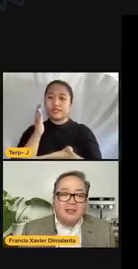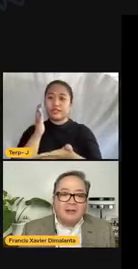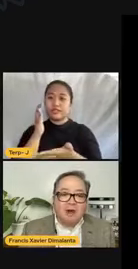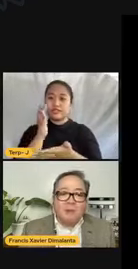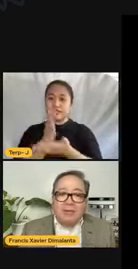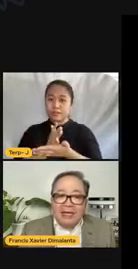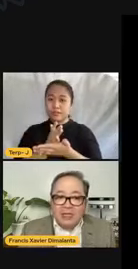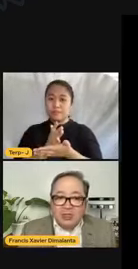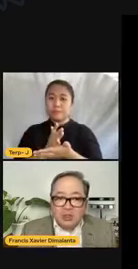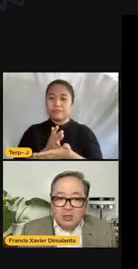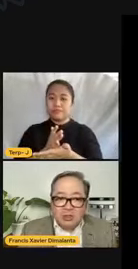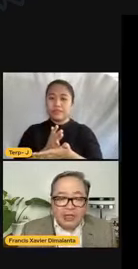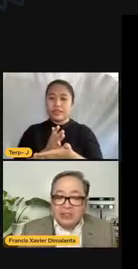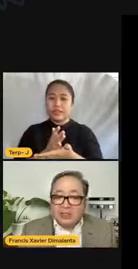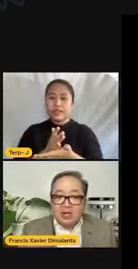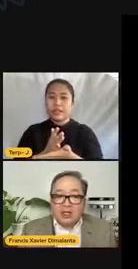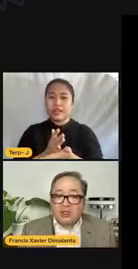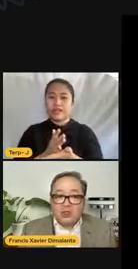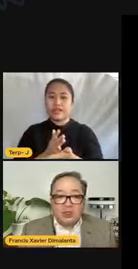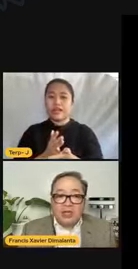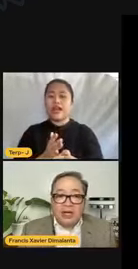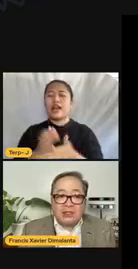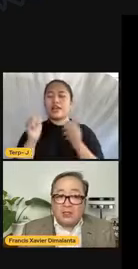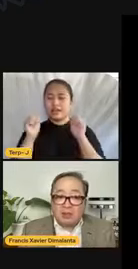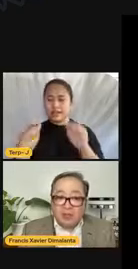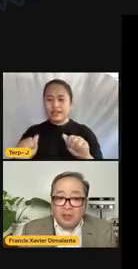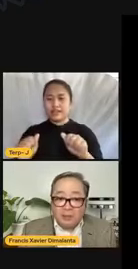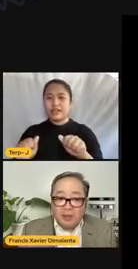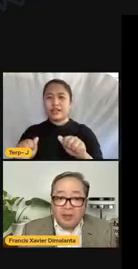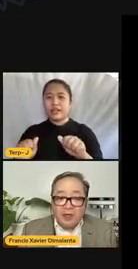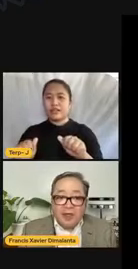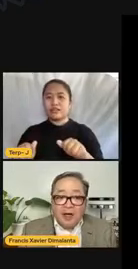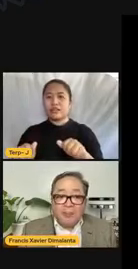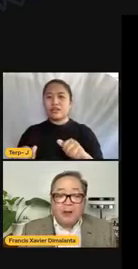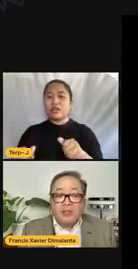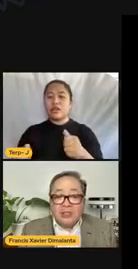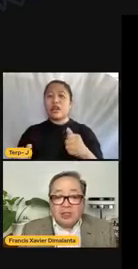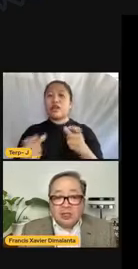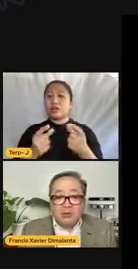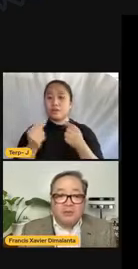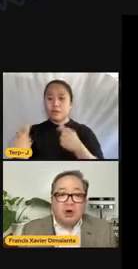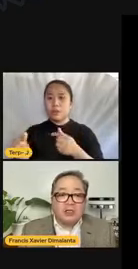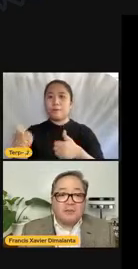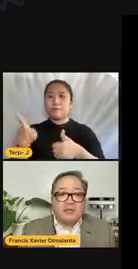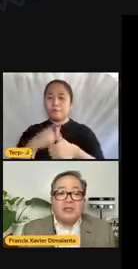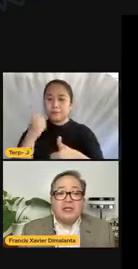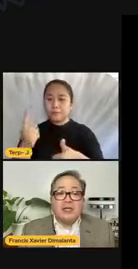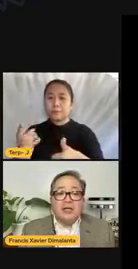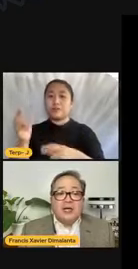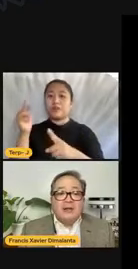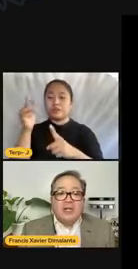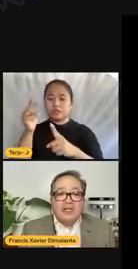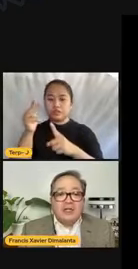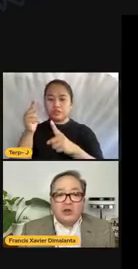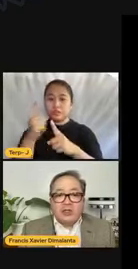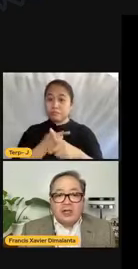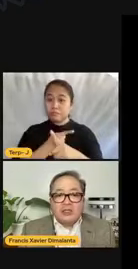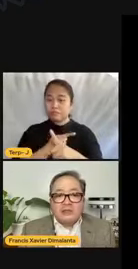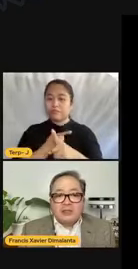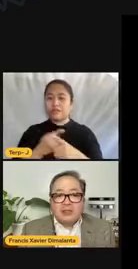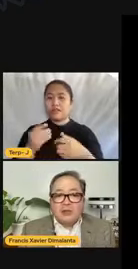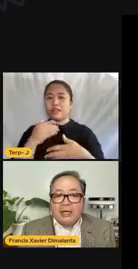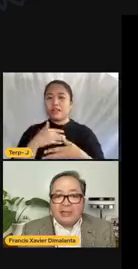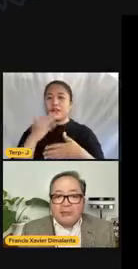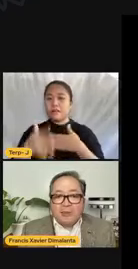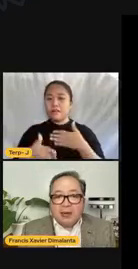medical complications, we can start as early as their first month upon their discharge from the hospital. These